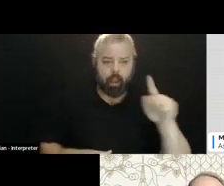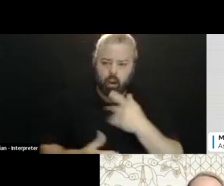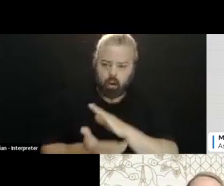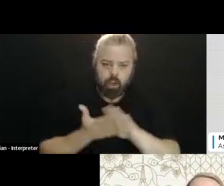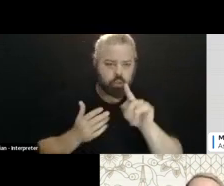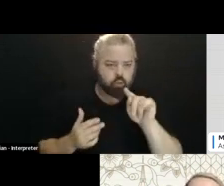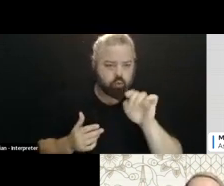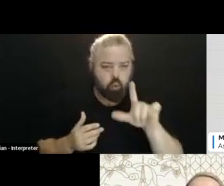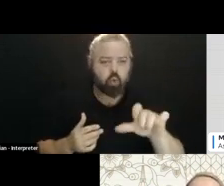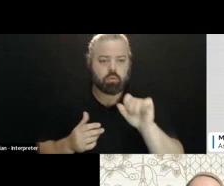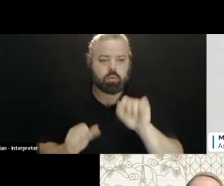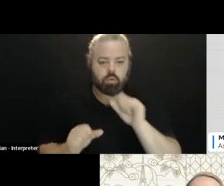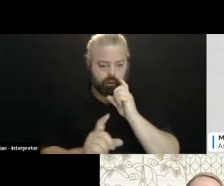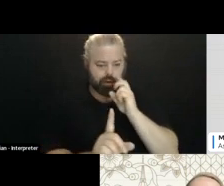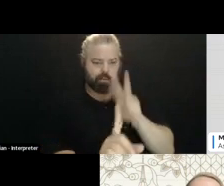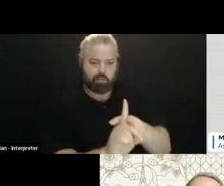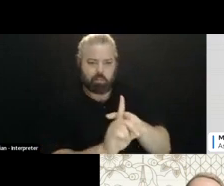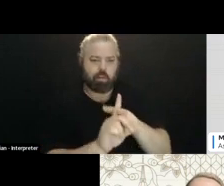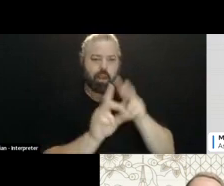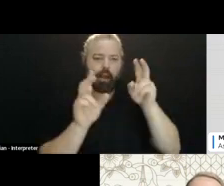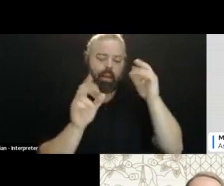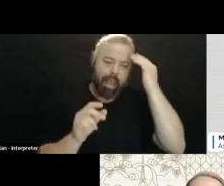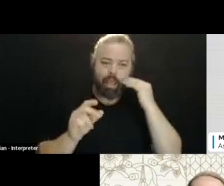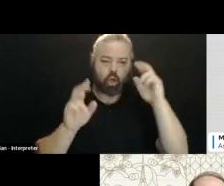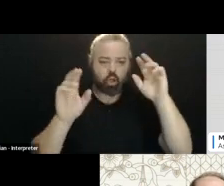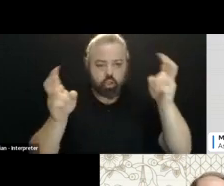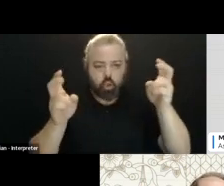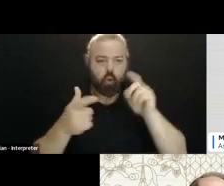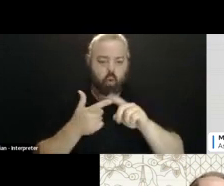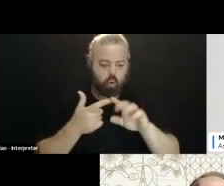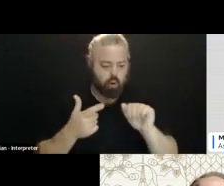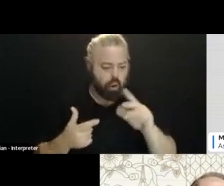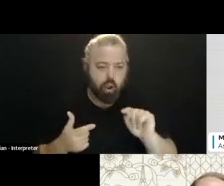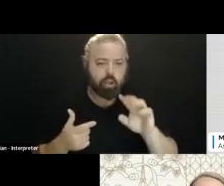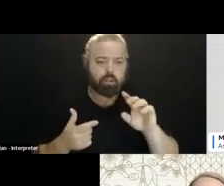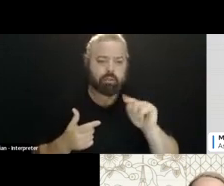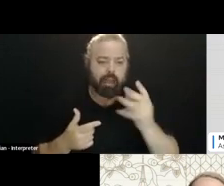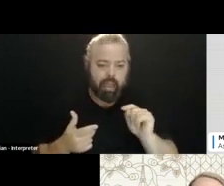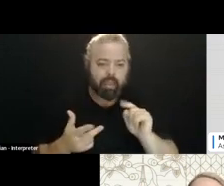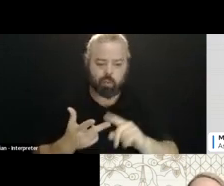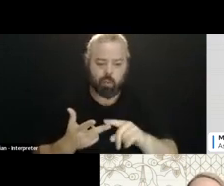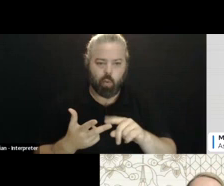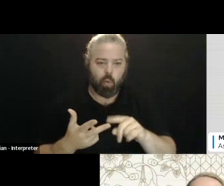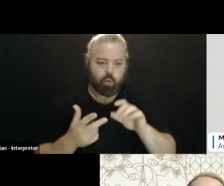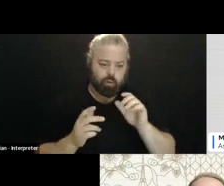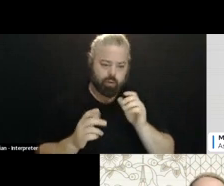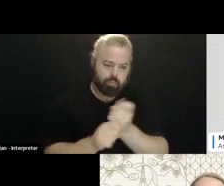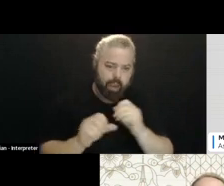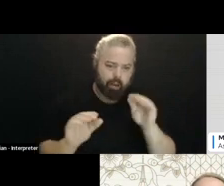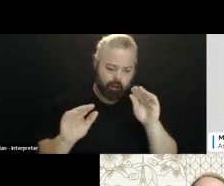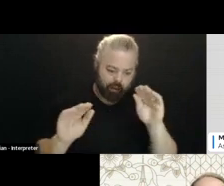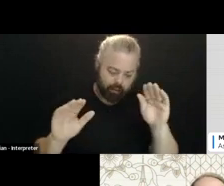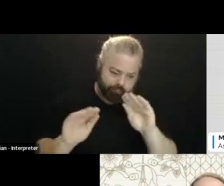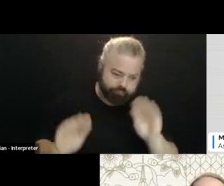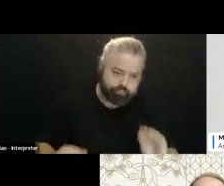can assign images alt text, and you can assign images to be decorative. It just doesn't necessarily seem to